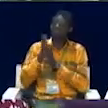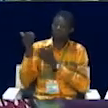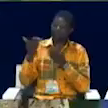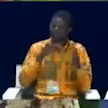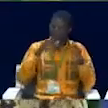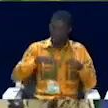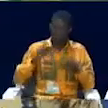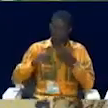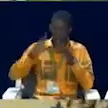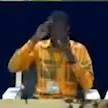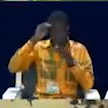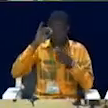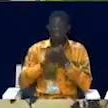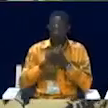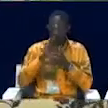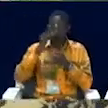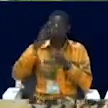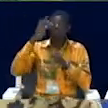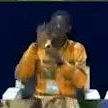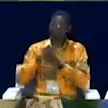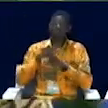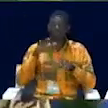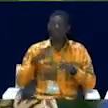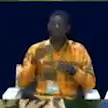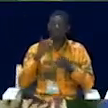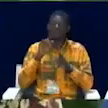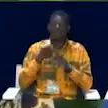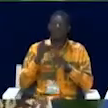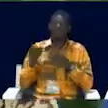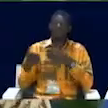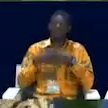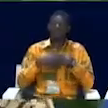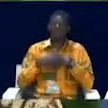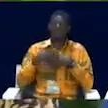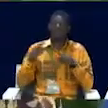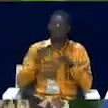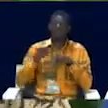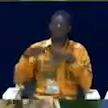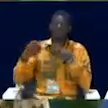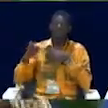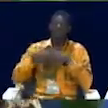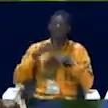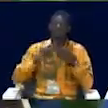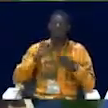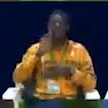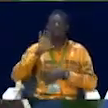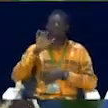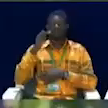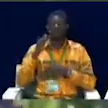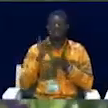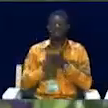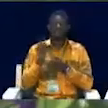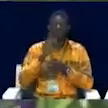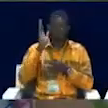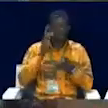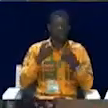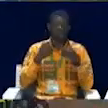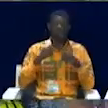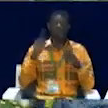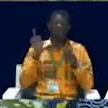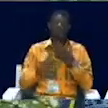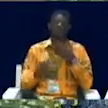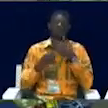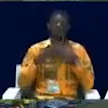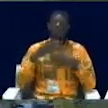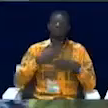child to him. That is a covenant child. That when I go back, I should take this child to redeem. That is why I have come here, to redeem